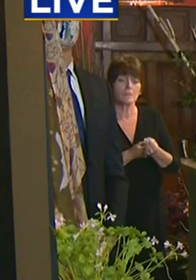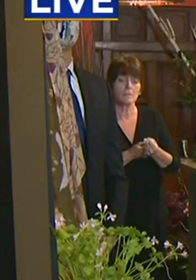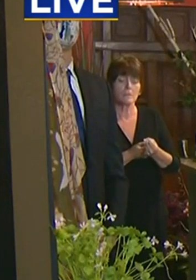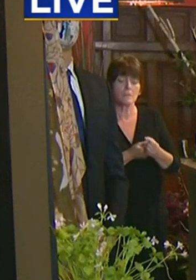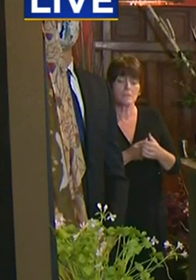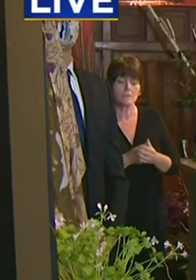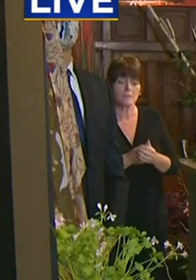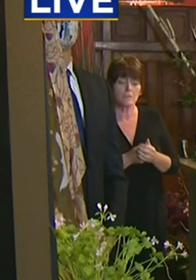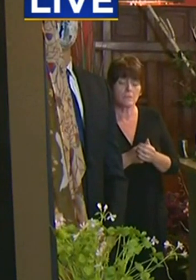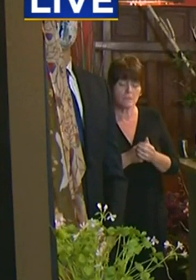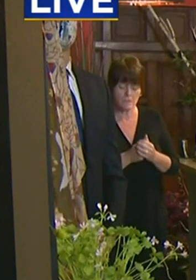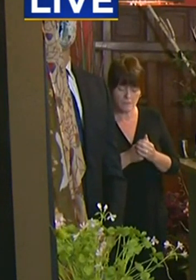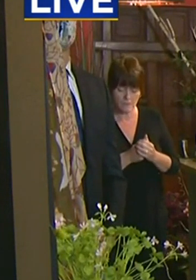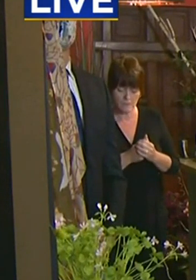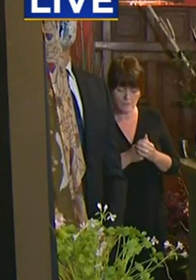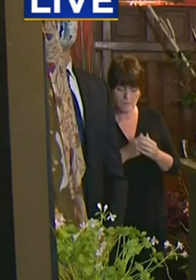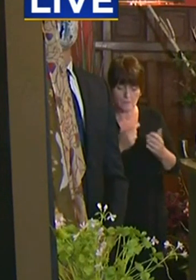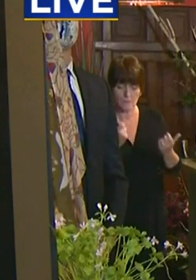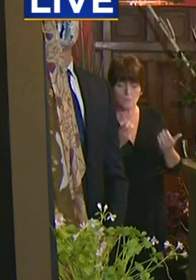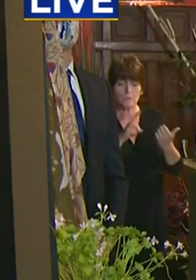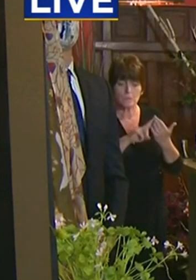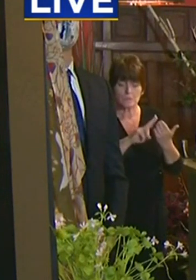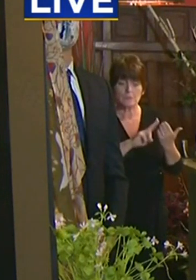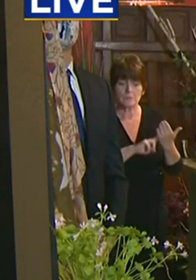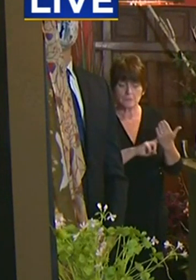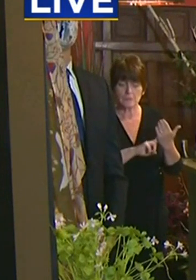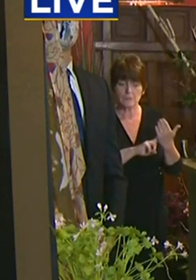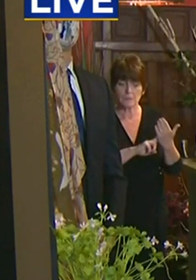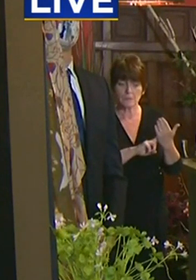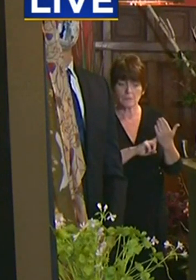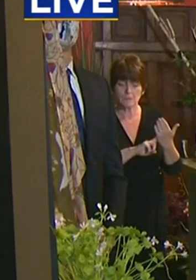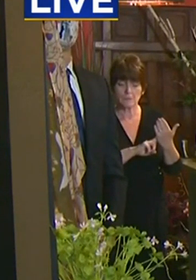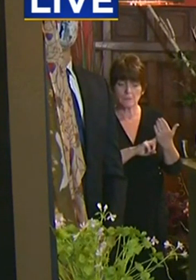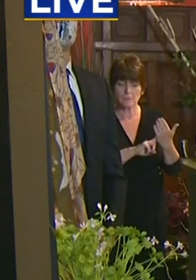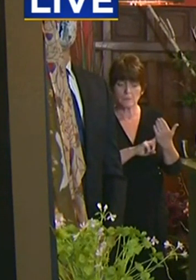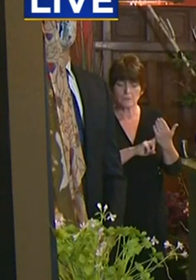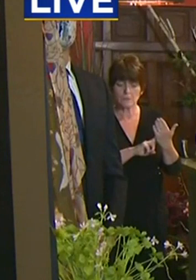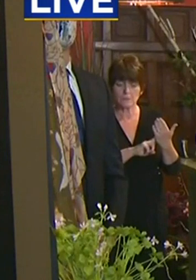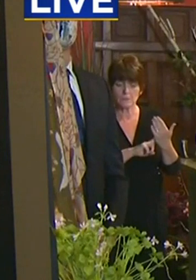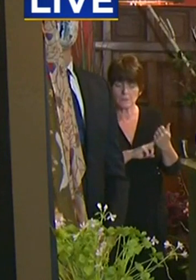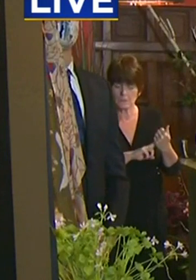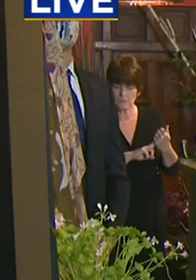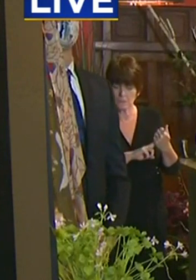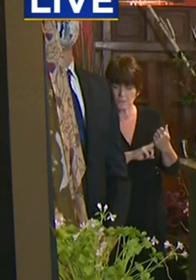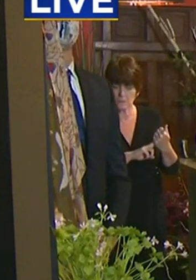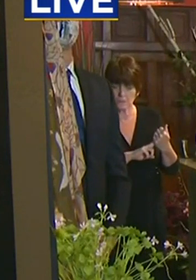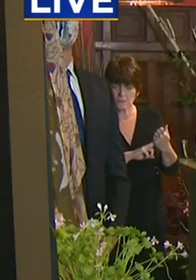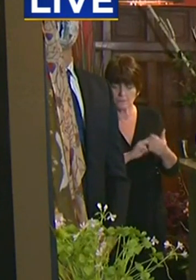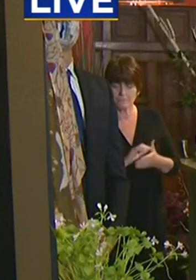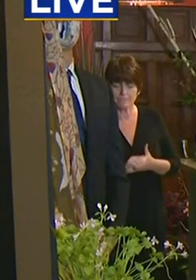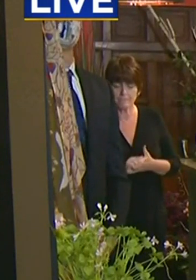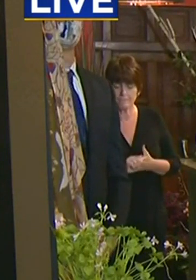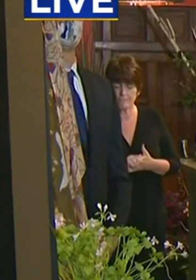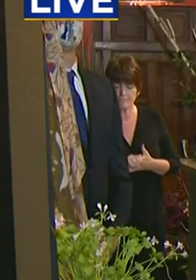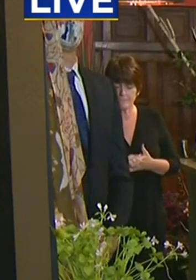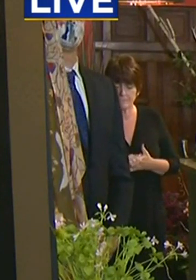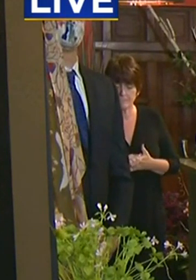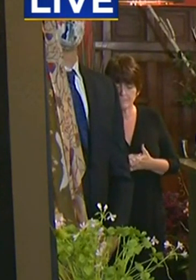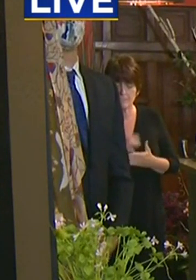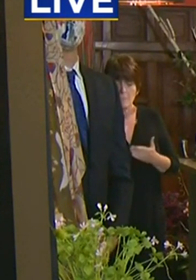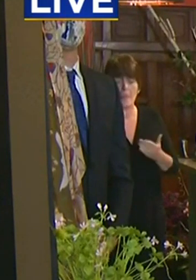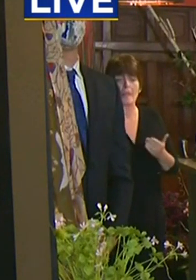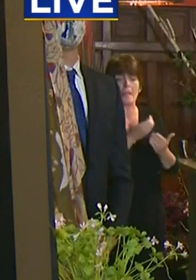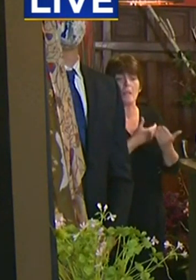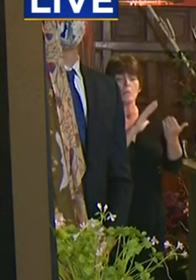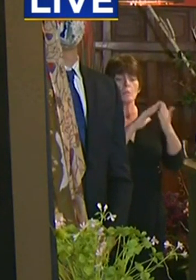time period to sign up. Another opportunity for civic duty and civic participation and community